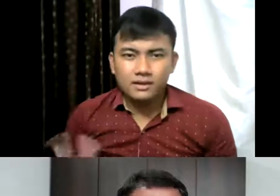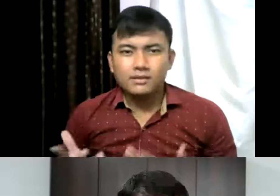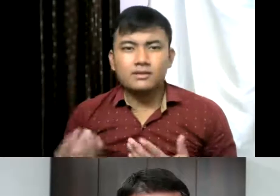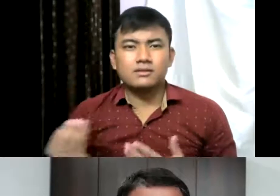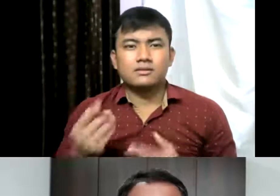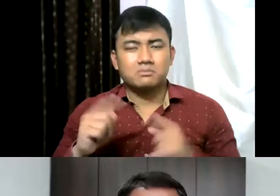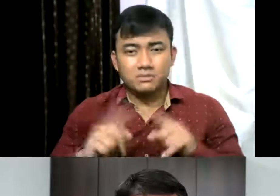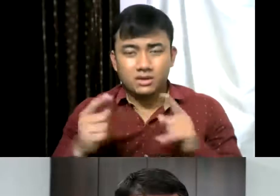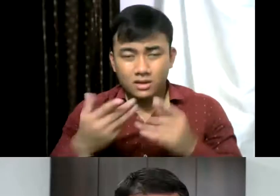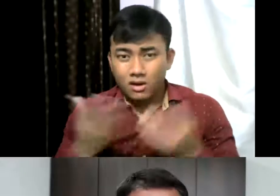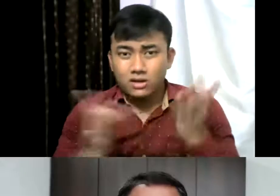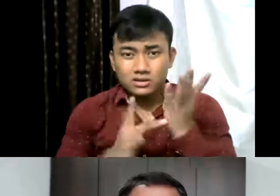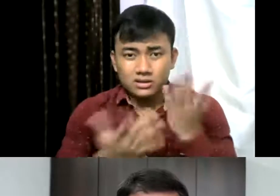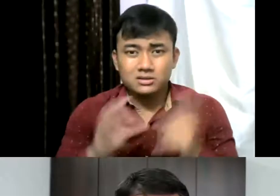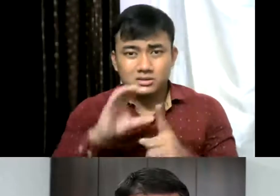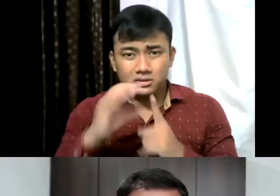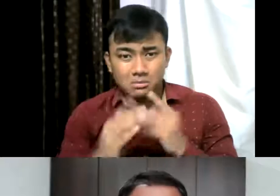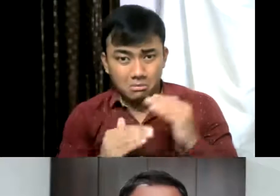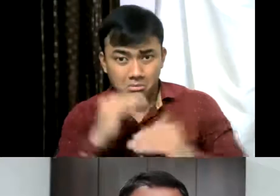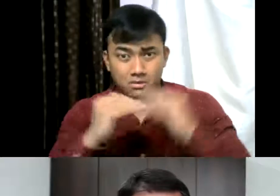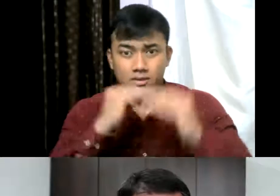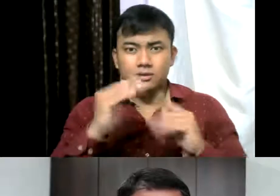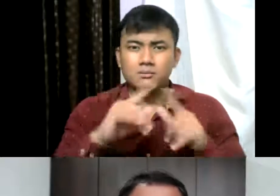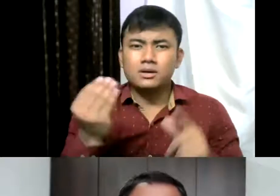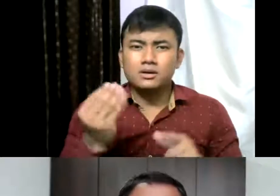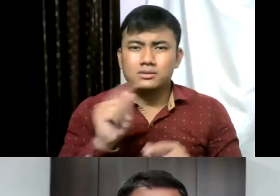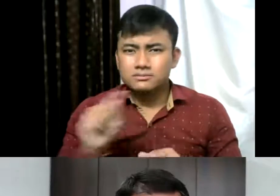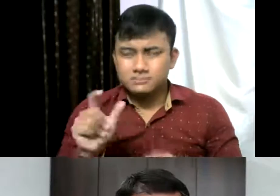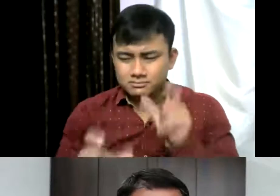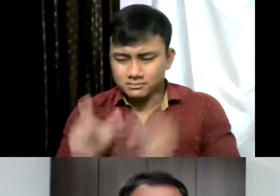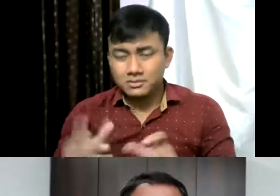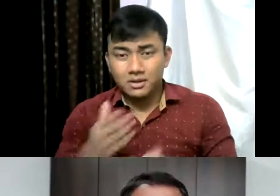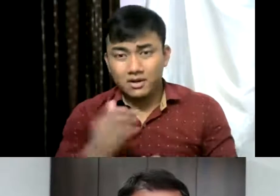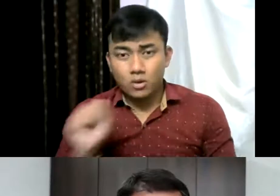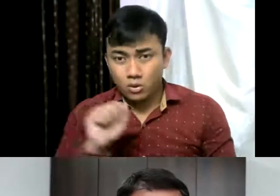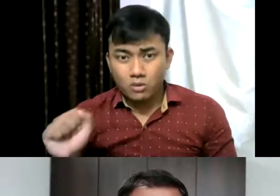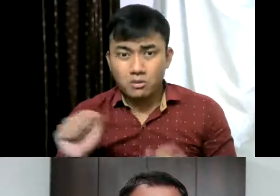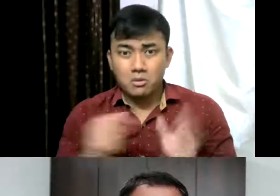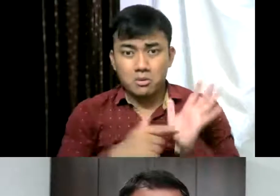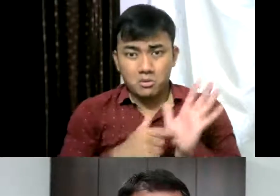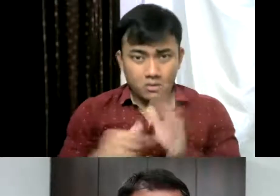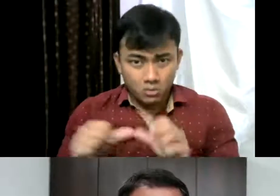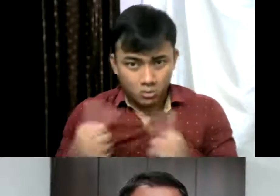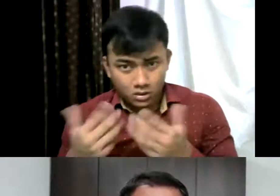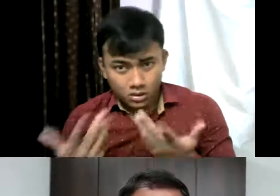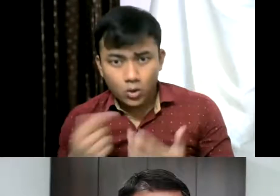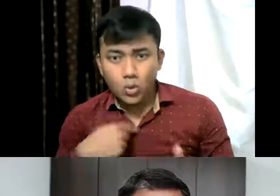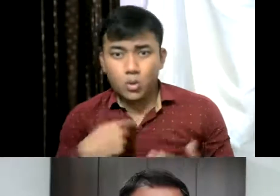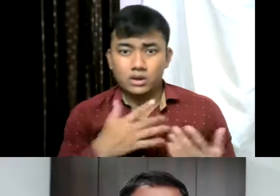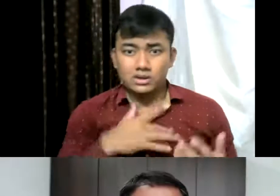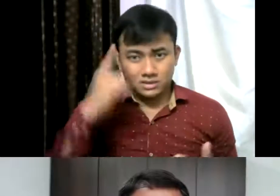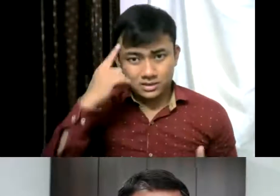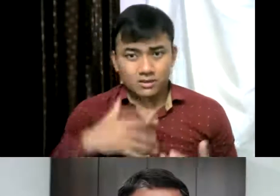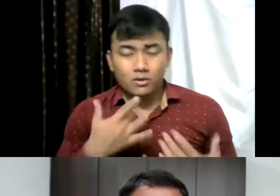ways in which technology has been accessible to people, but who can be visible in those spaces, who can articulate desire so